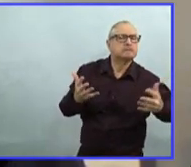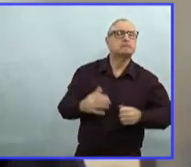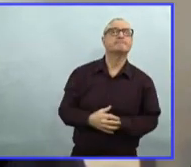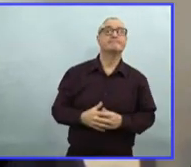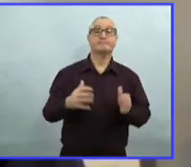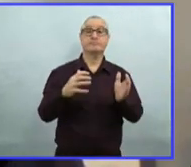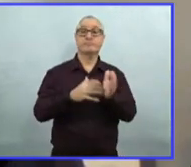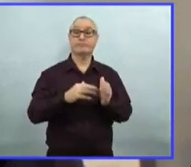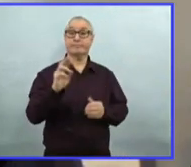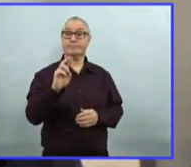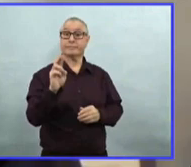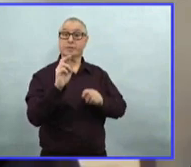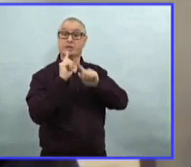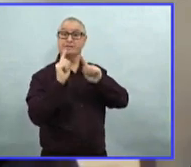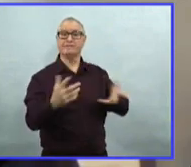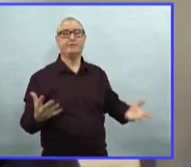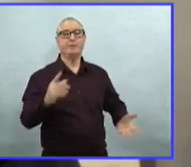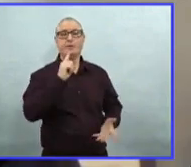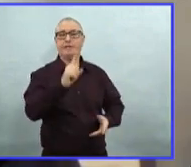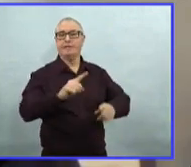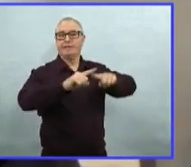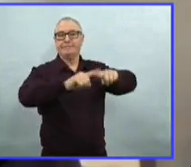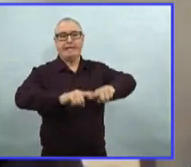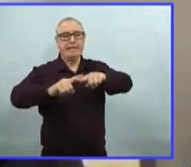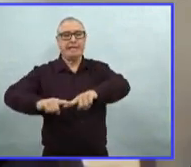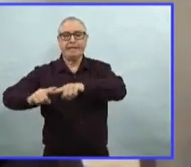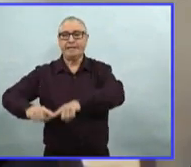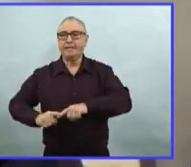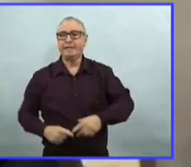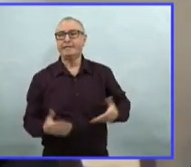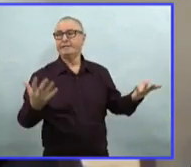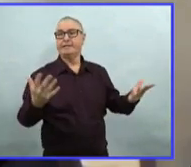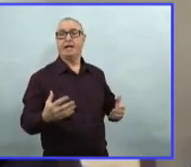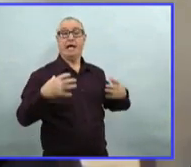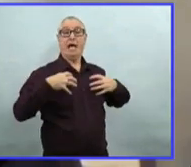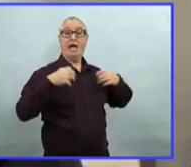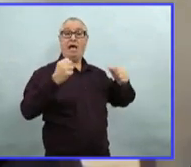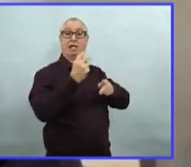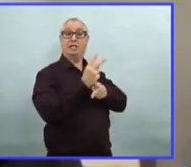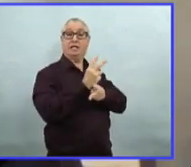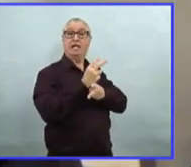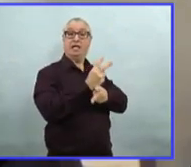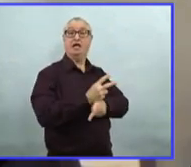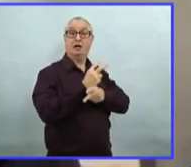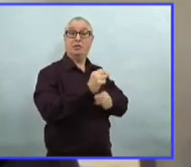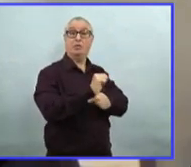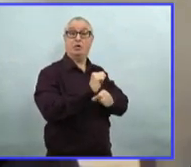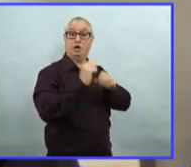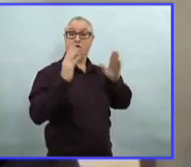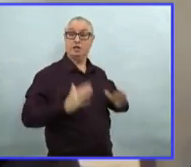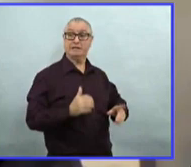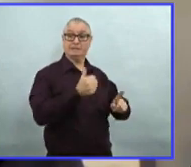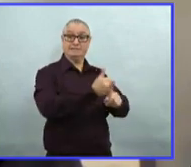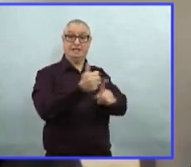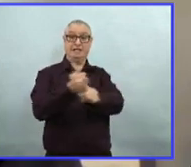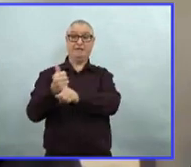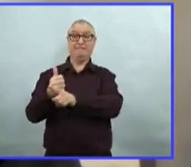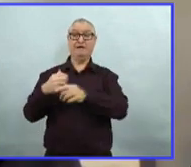healthcare workers who have a respiratory illness that are test negative, that are